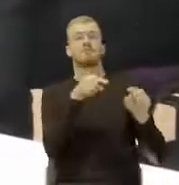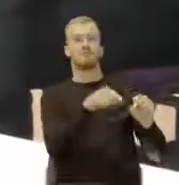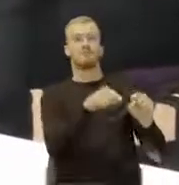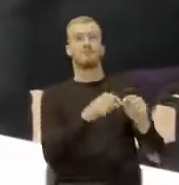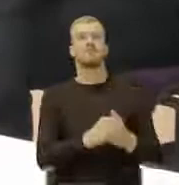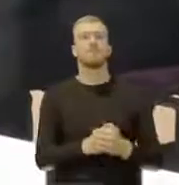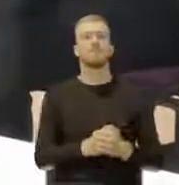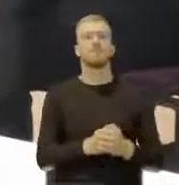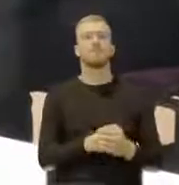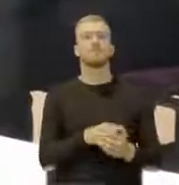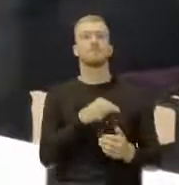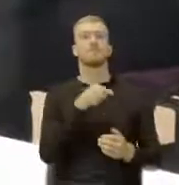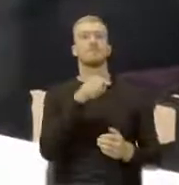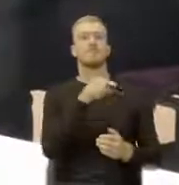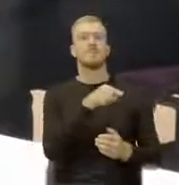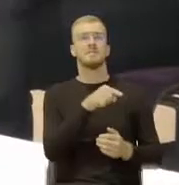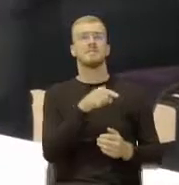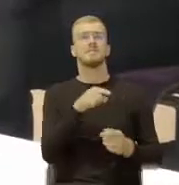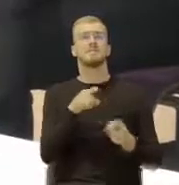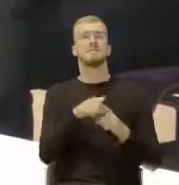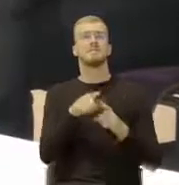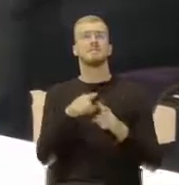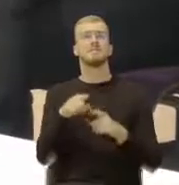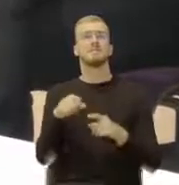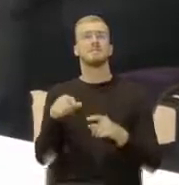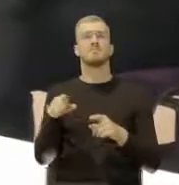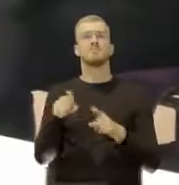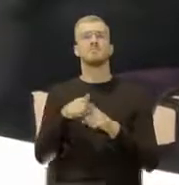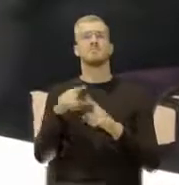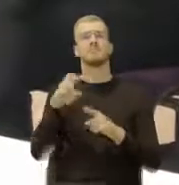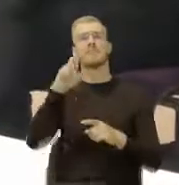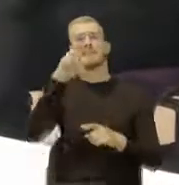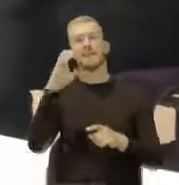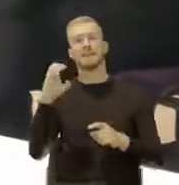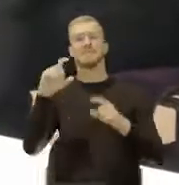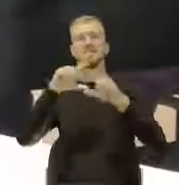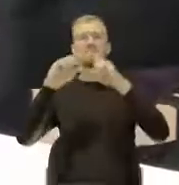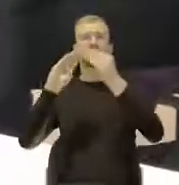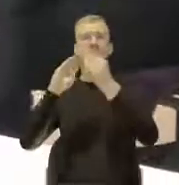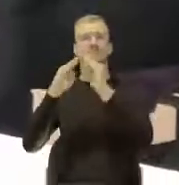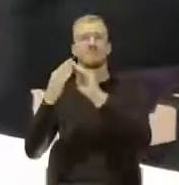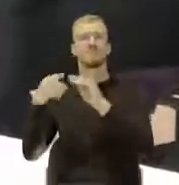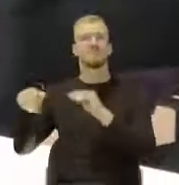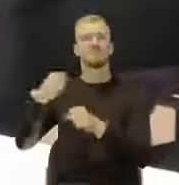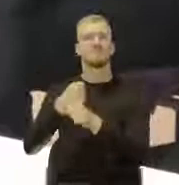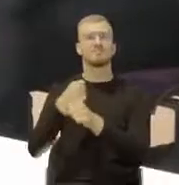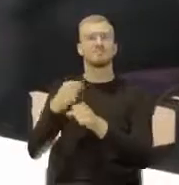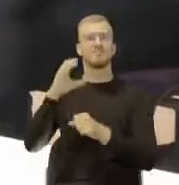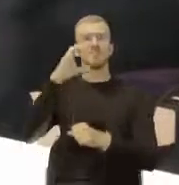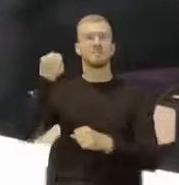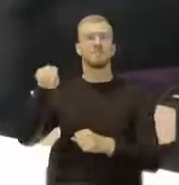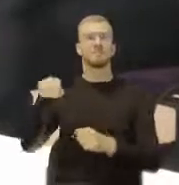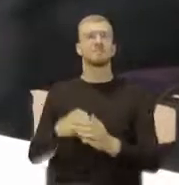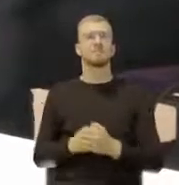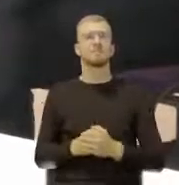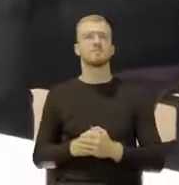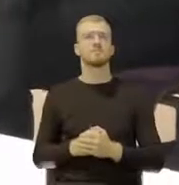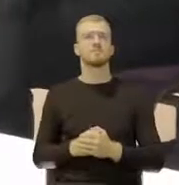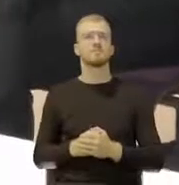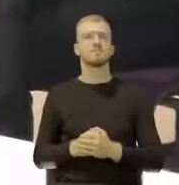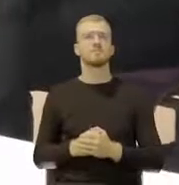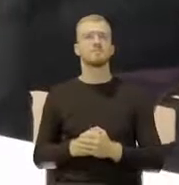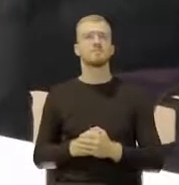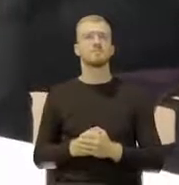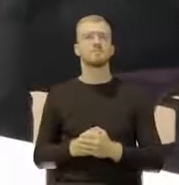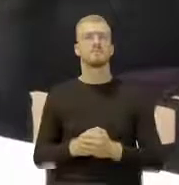of public transport, and without paying back a single penny to public transport. So this revenue has to go back to public transport,